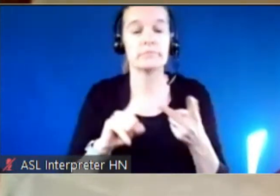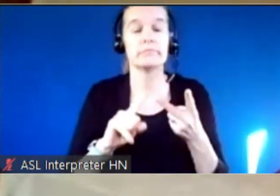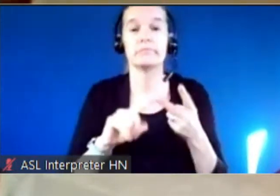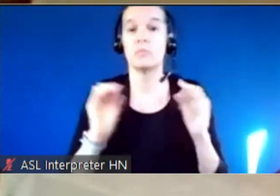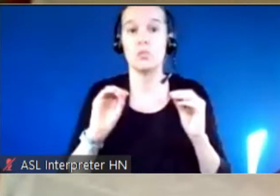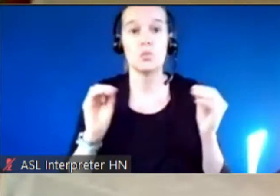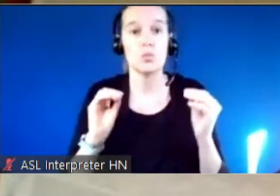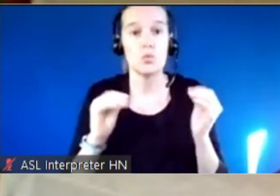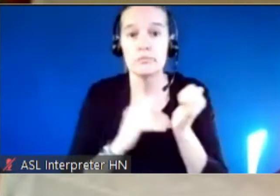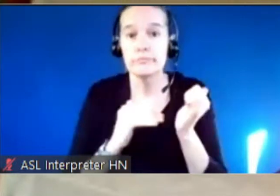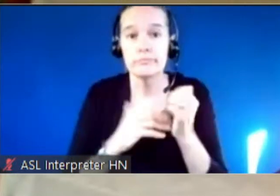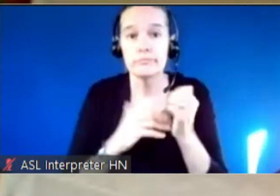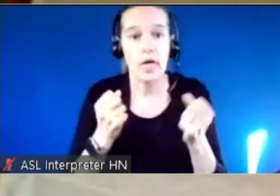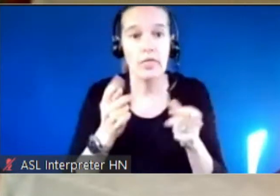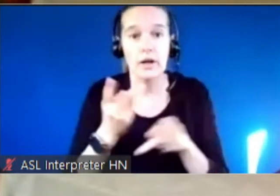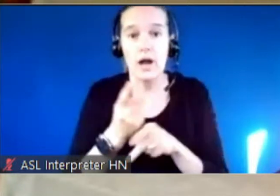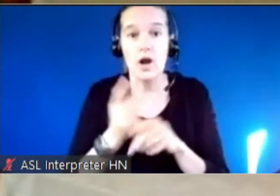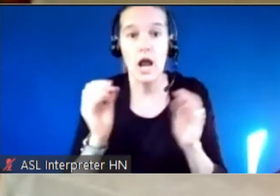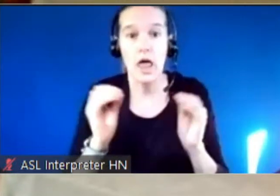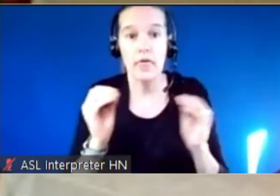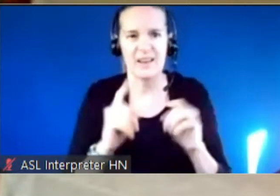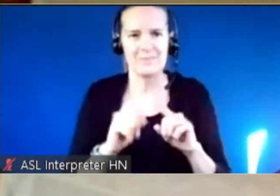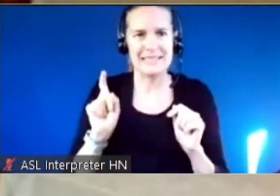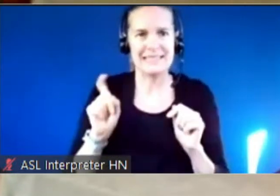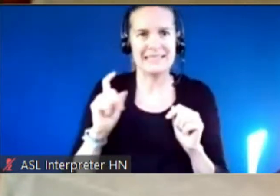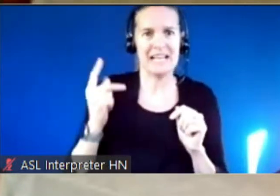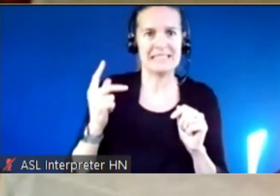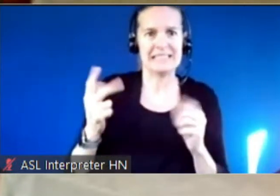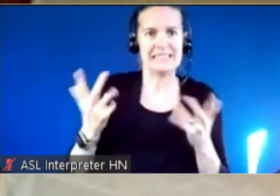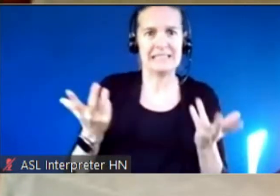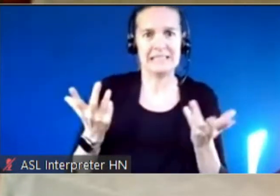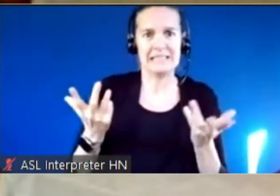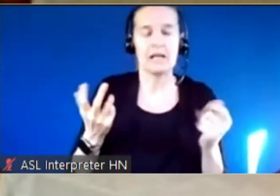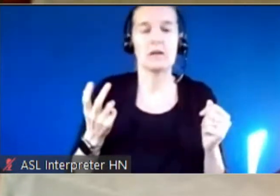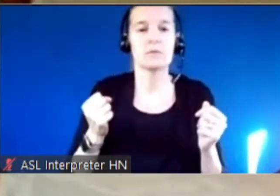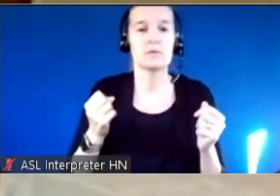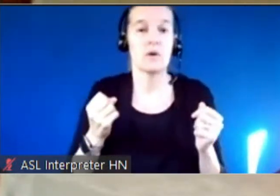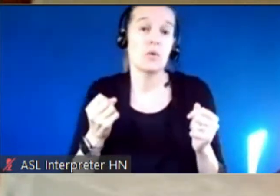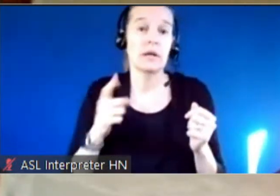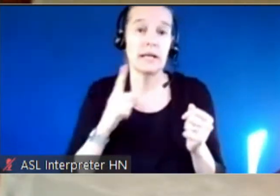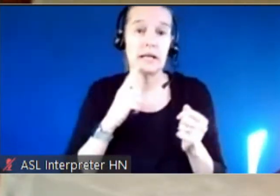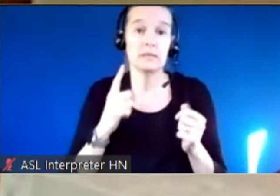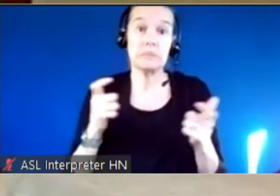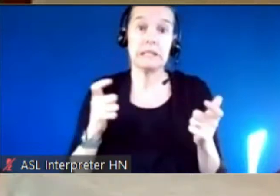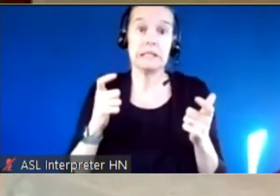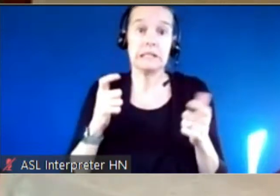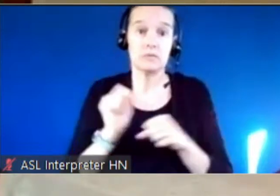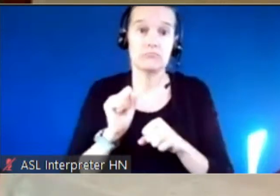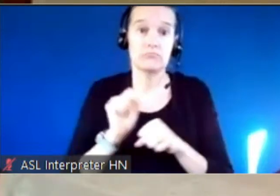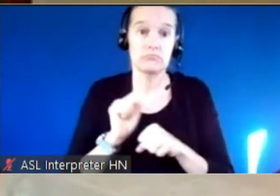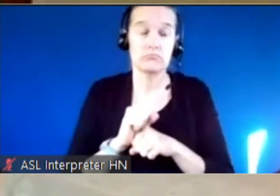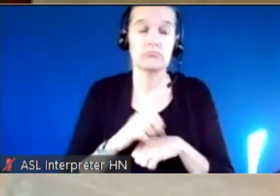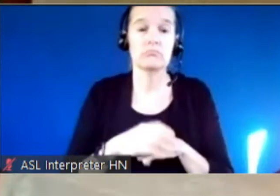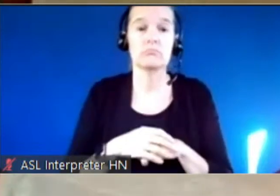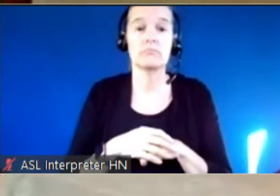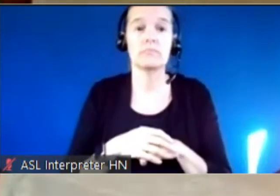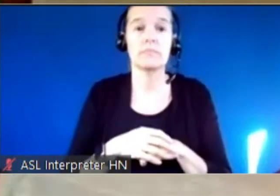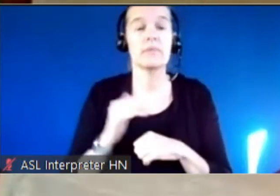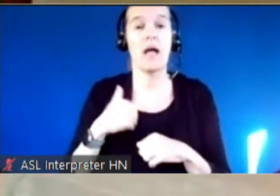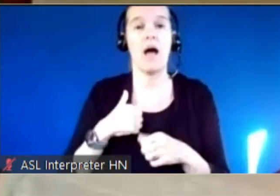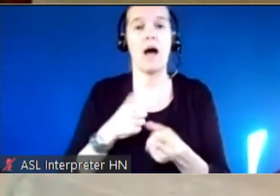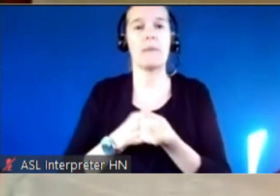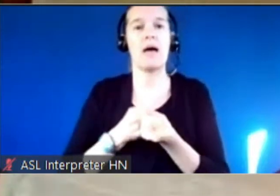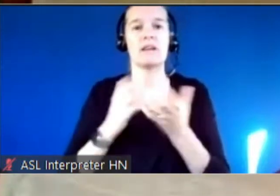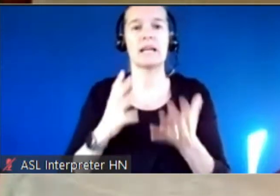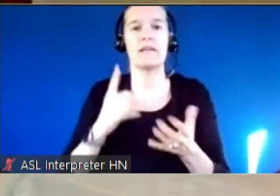at all, and that need vaccinated. So it really is a great effort. As an advocate for rural counties,